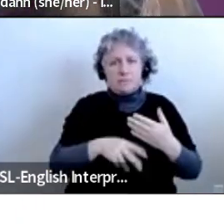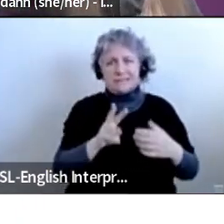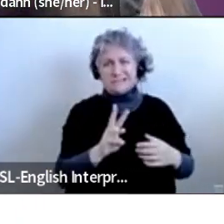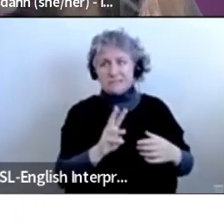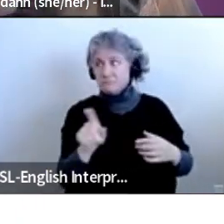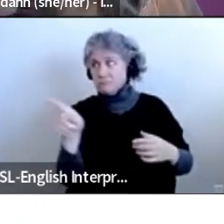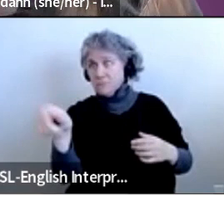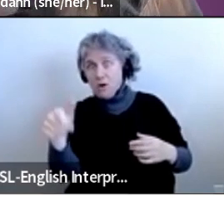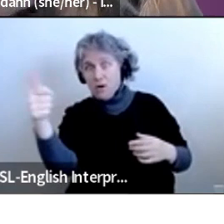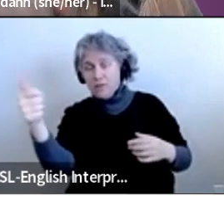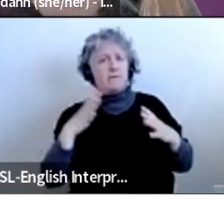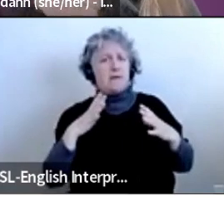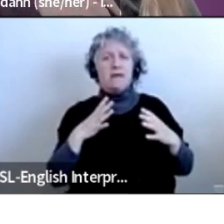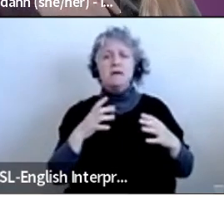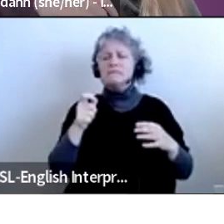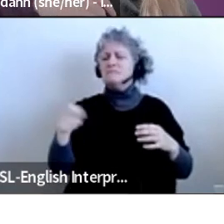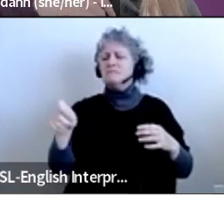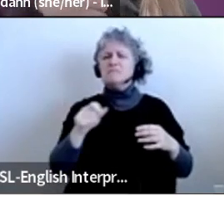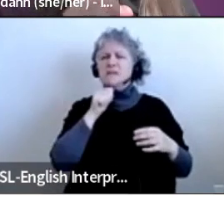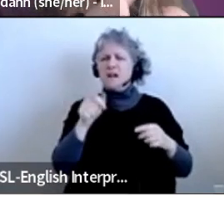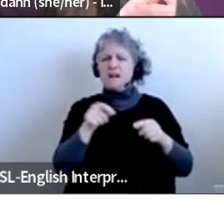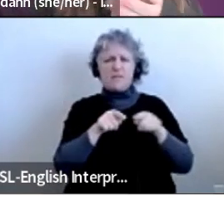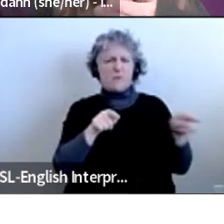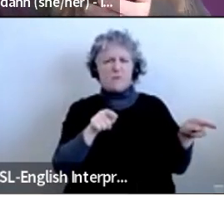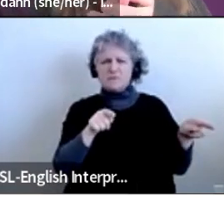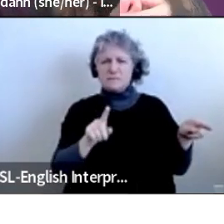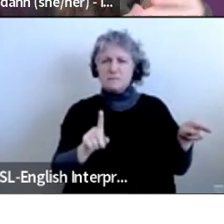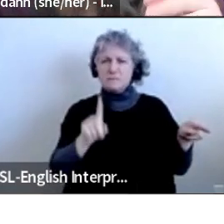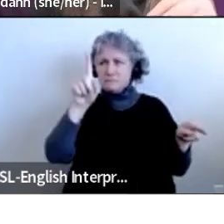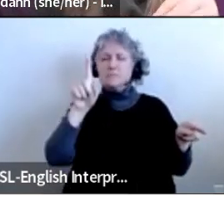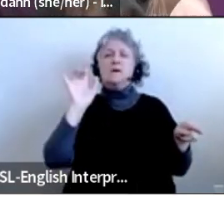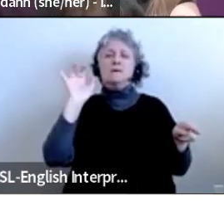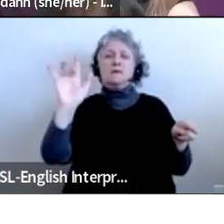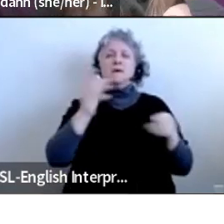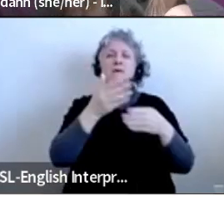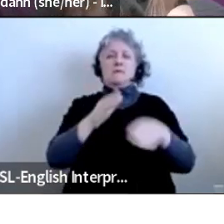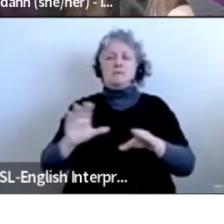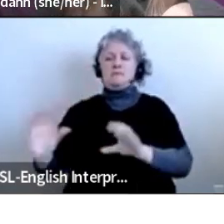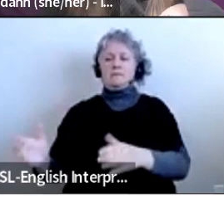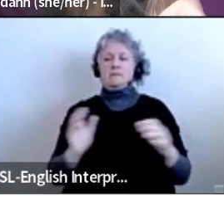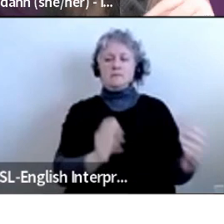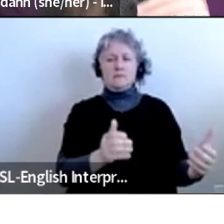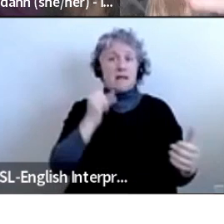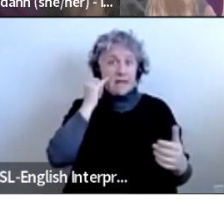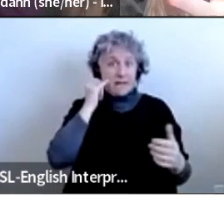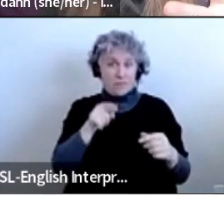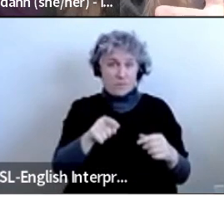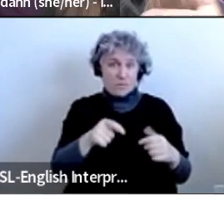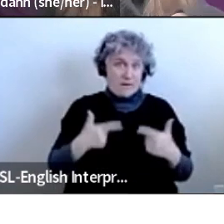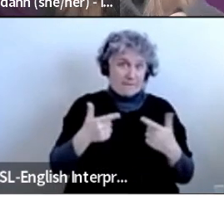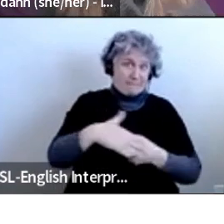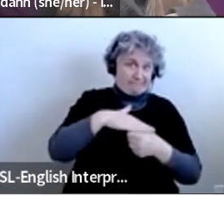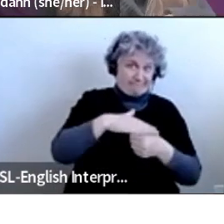just click none of the above, and then you'll be sorted based on two scenarios. So if you are in a county that is in one of the